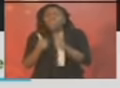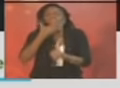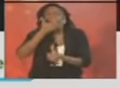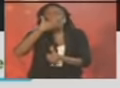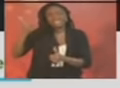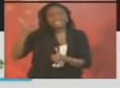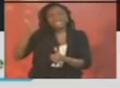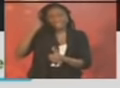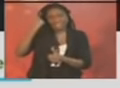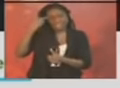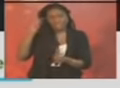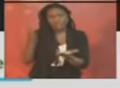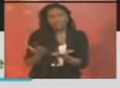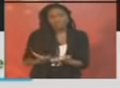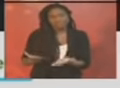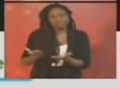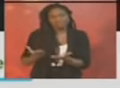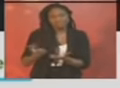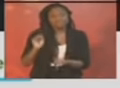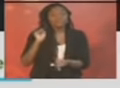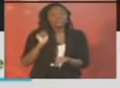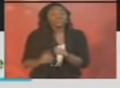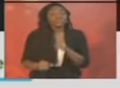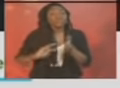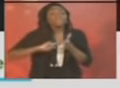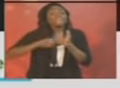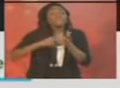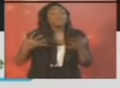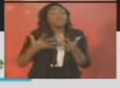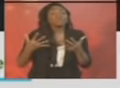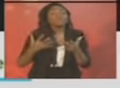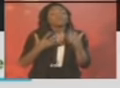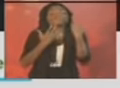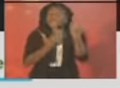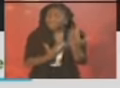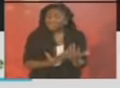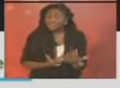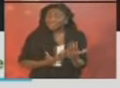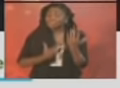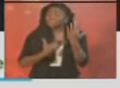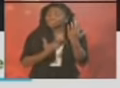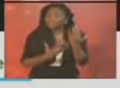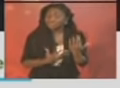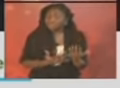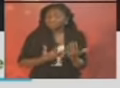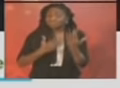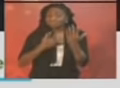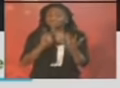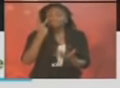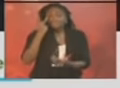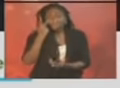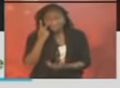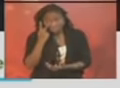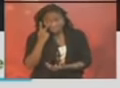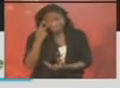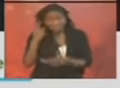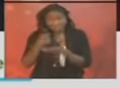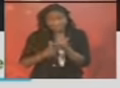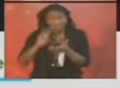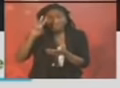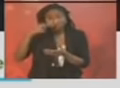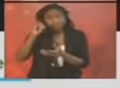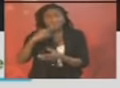terms, as we await further data and additional study publications, the vaccine will not be